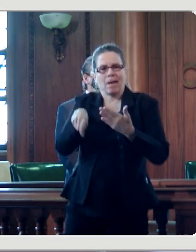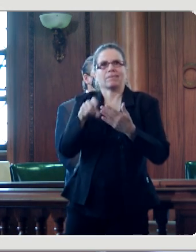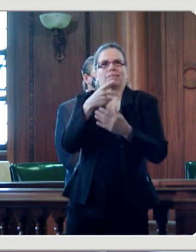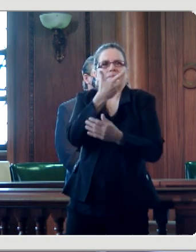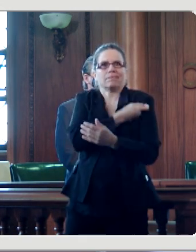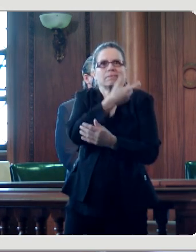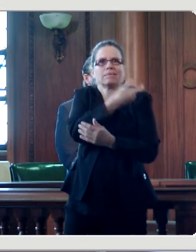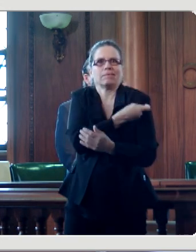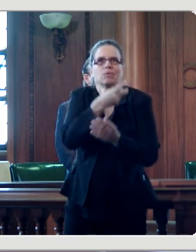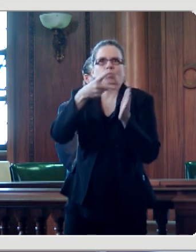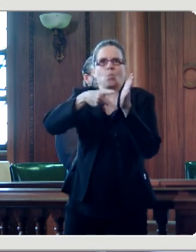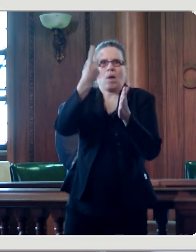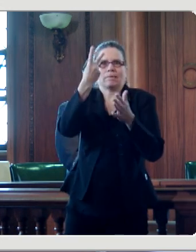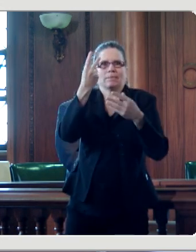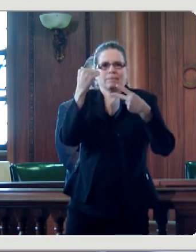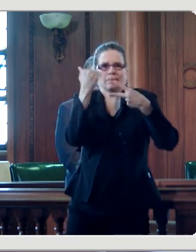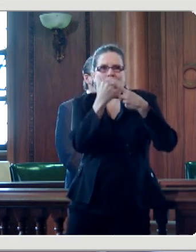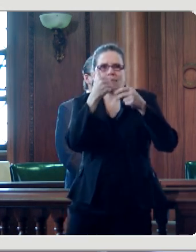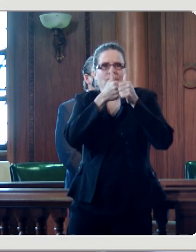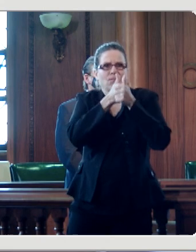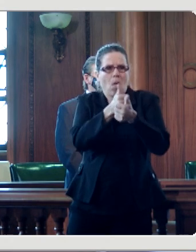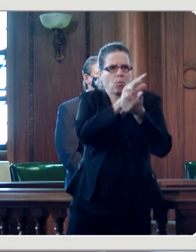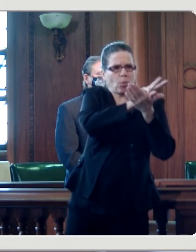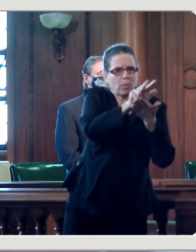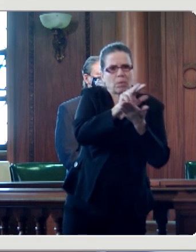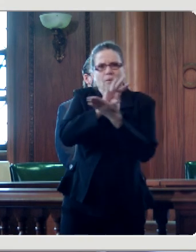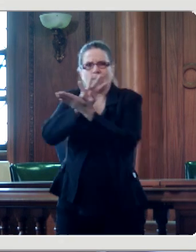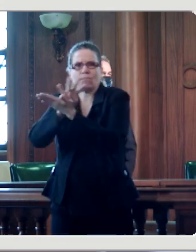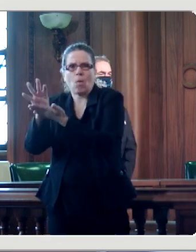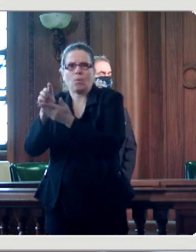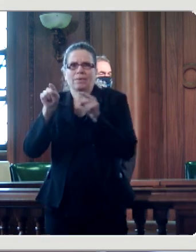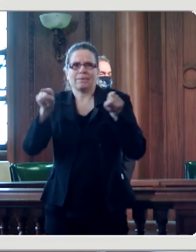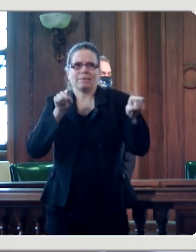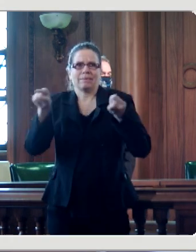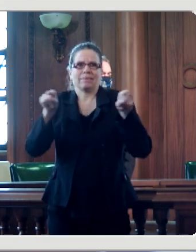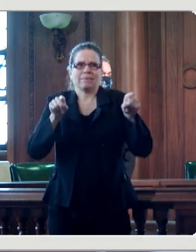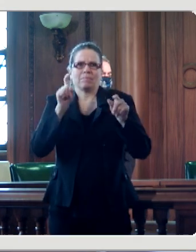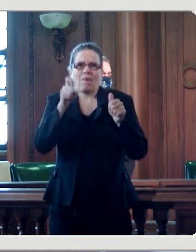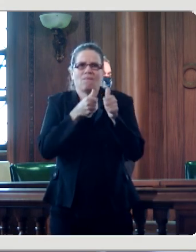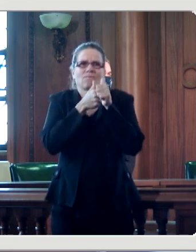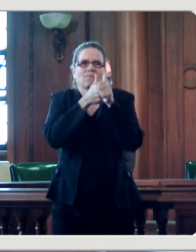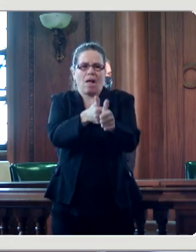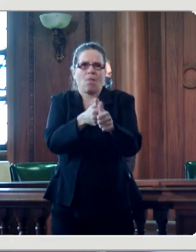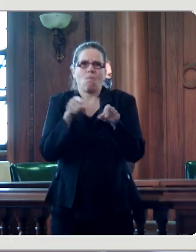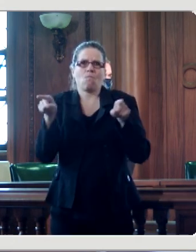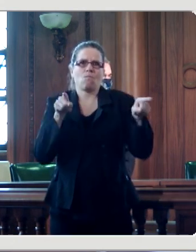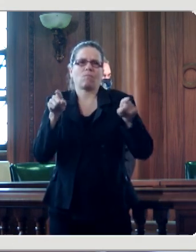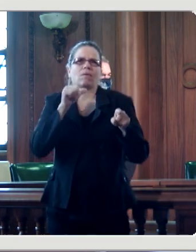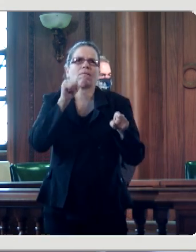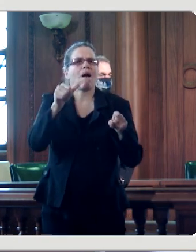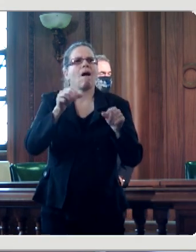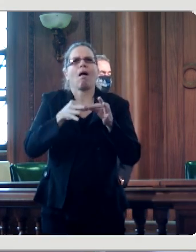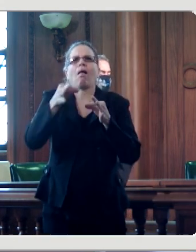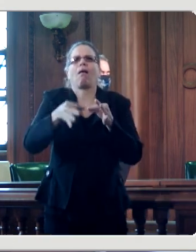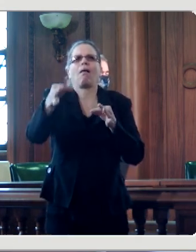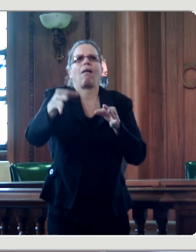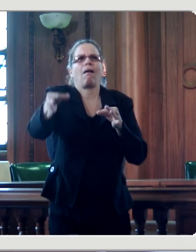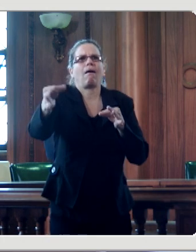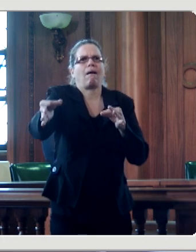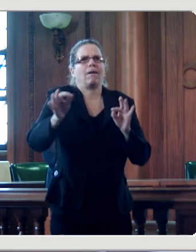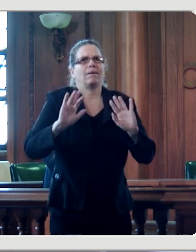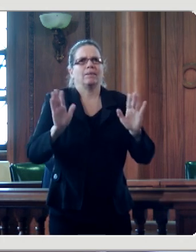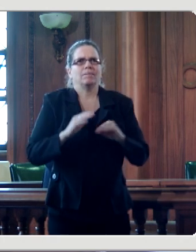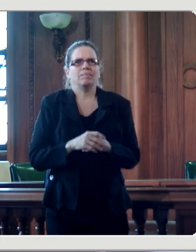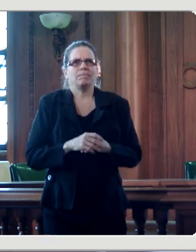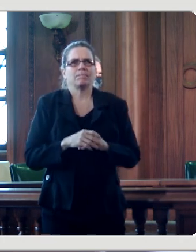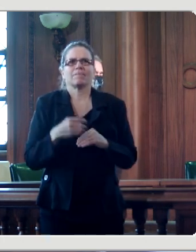regimen, and that we do not, at this point, unless a vaccine becomes absolutely short around the country,